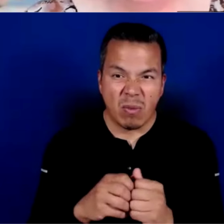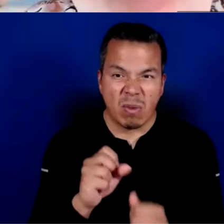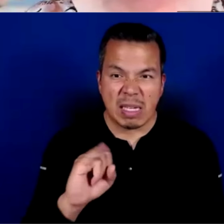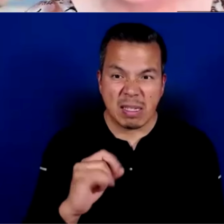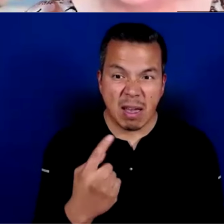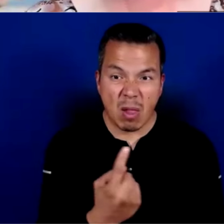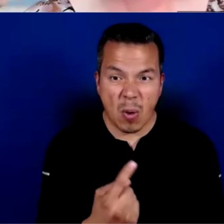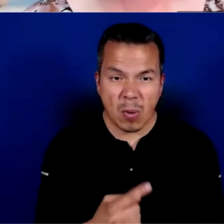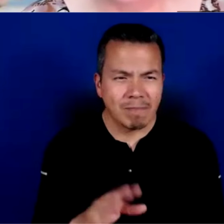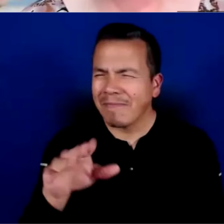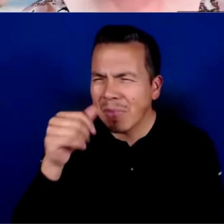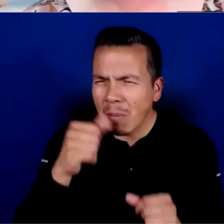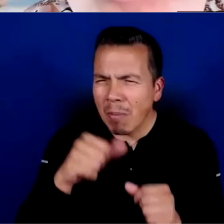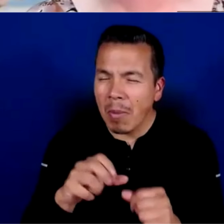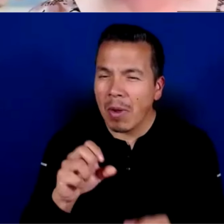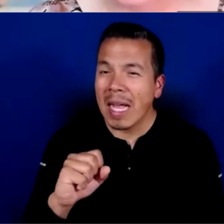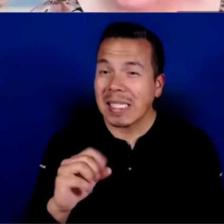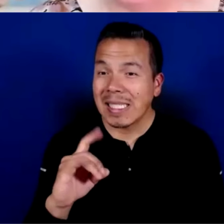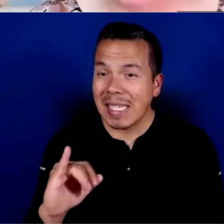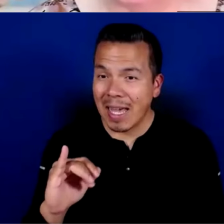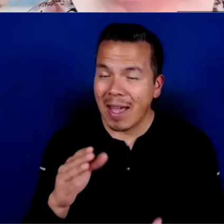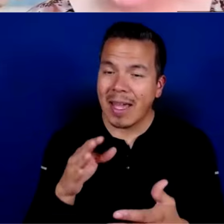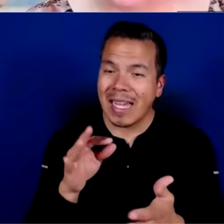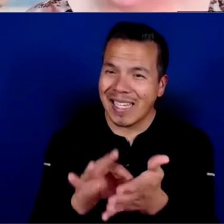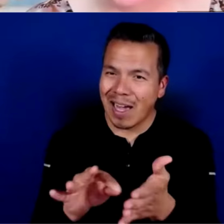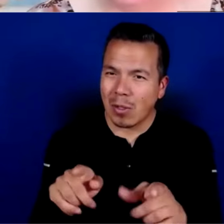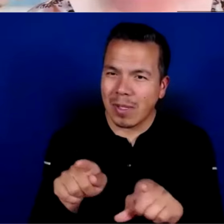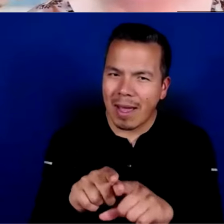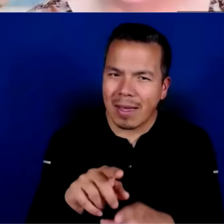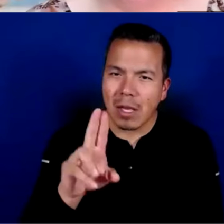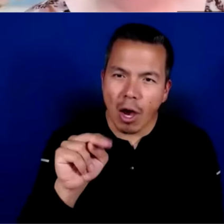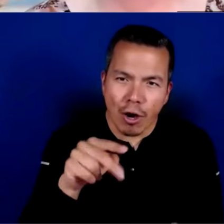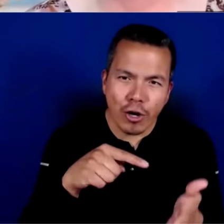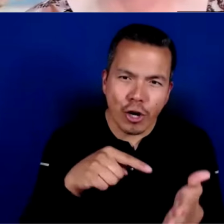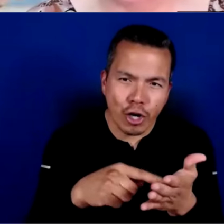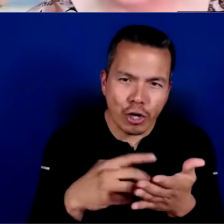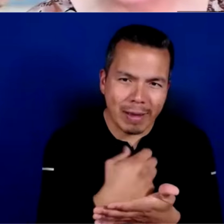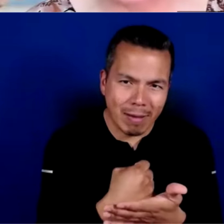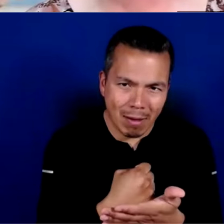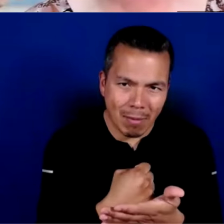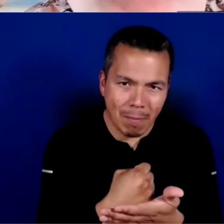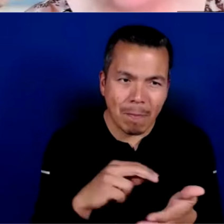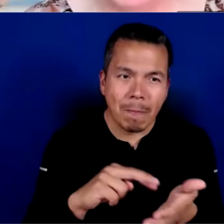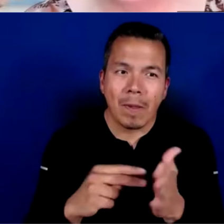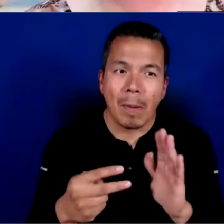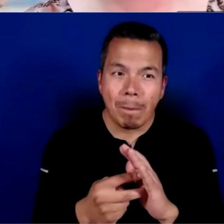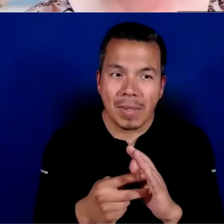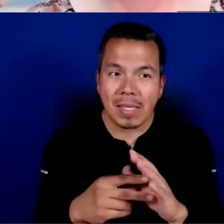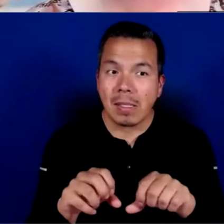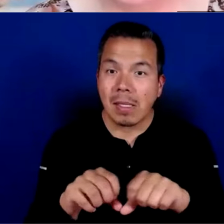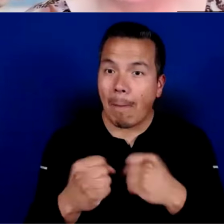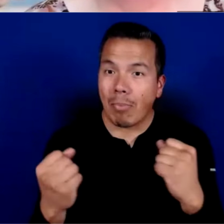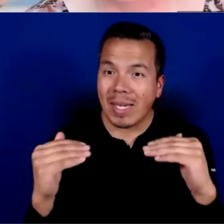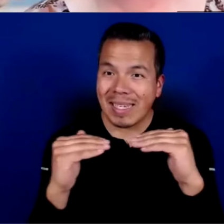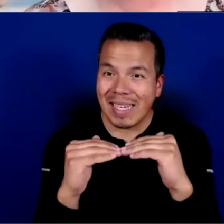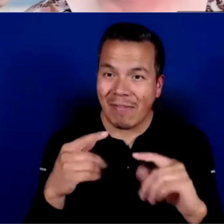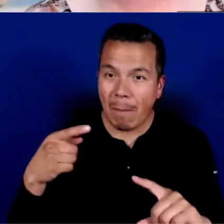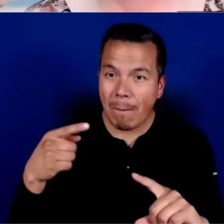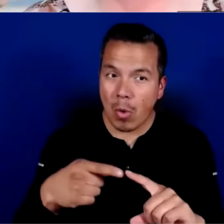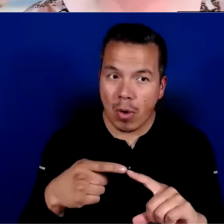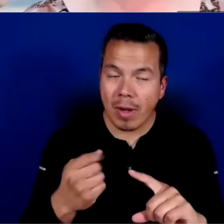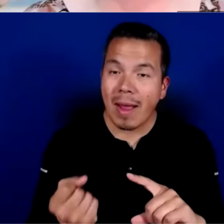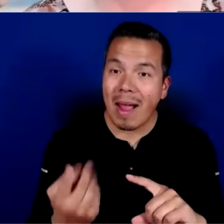So remember that SSDI is going to count as unearned income, and that means their break-even point, the amount that